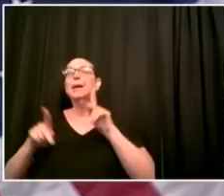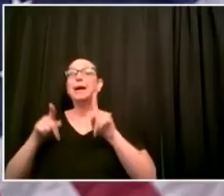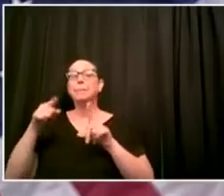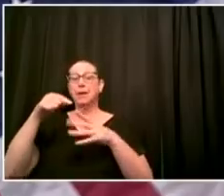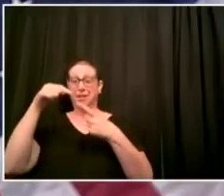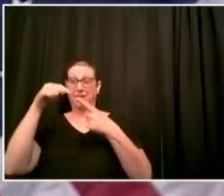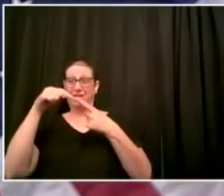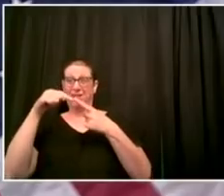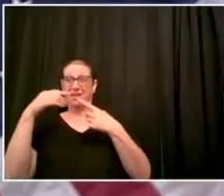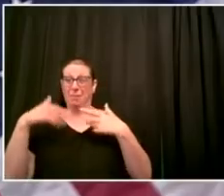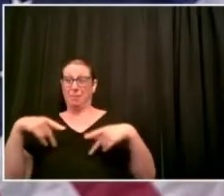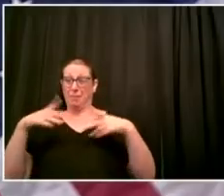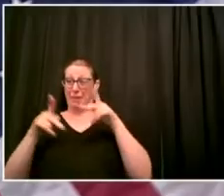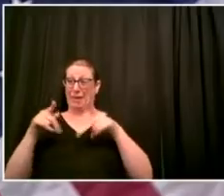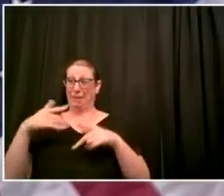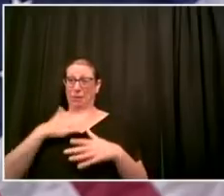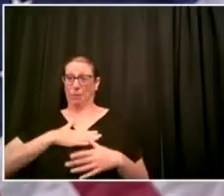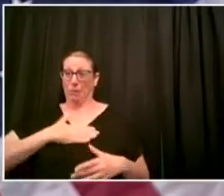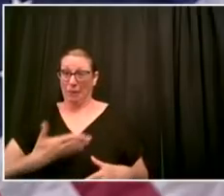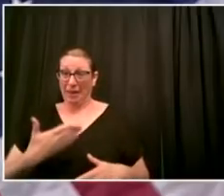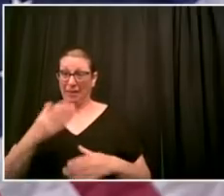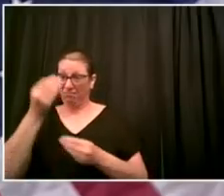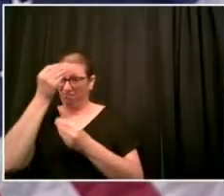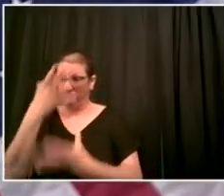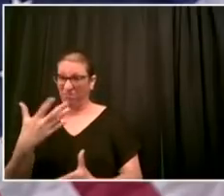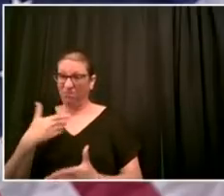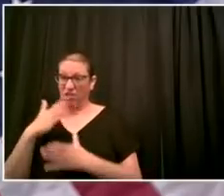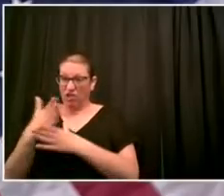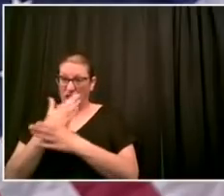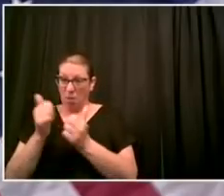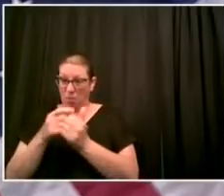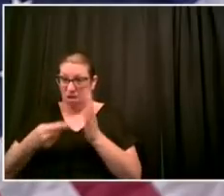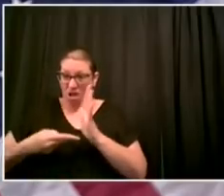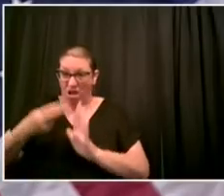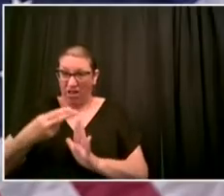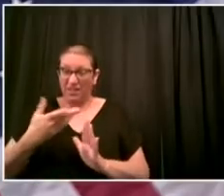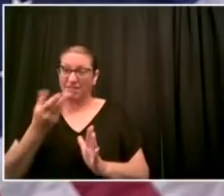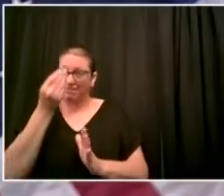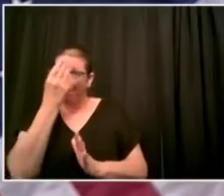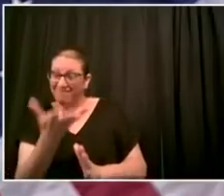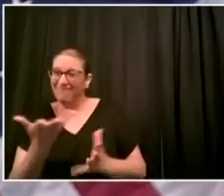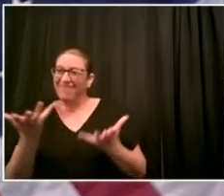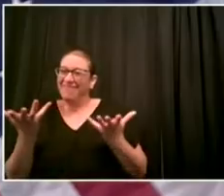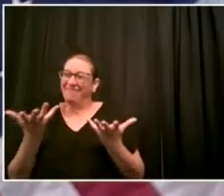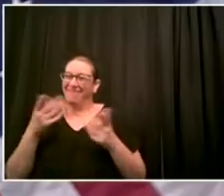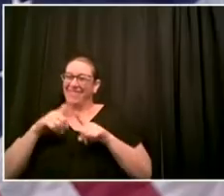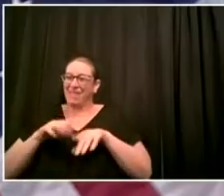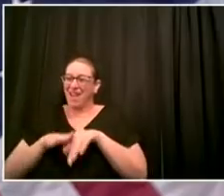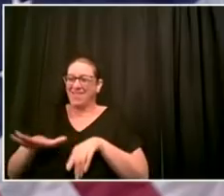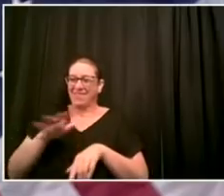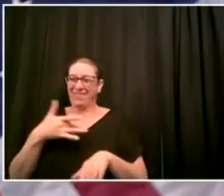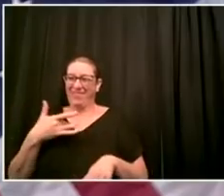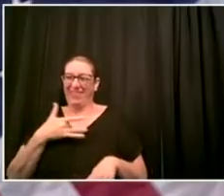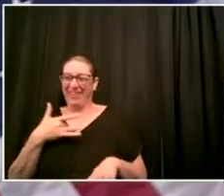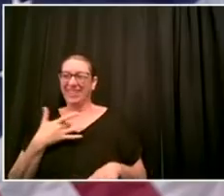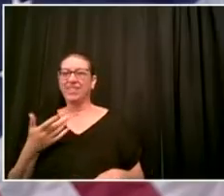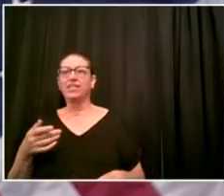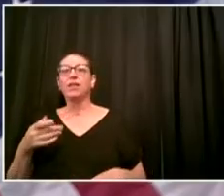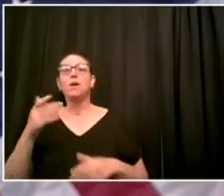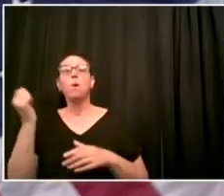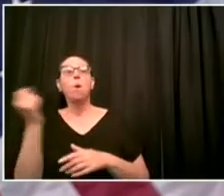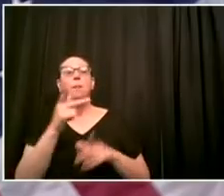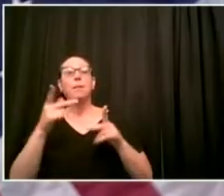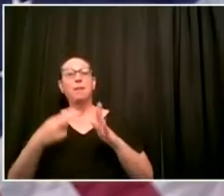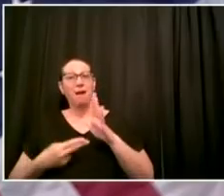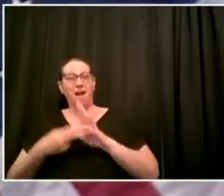the answer is everyone? No. We're still dealing with human beings here. Do I think the vast majority of people are going to be forthcoming?